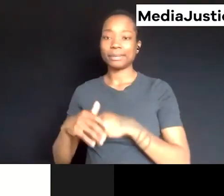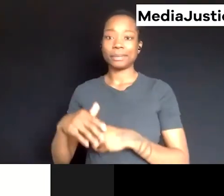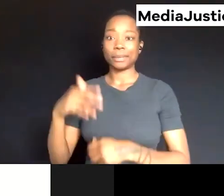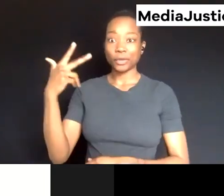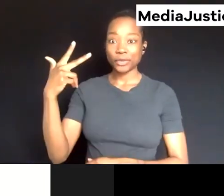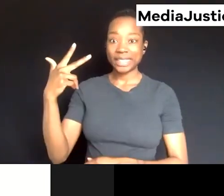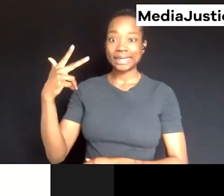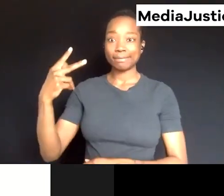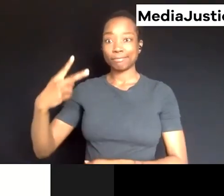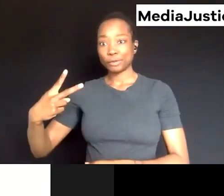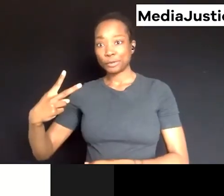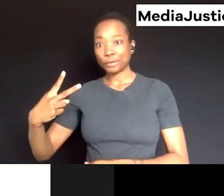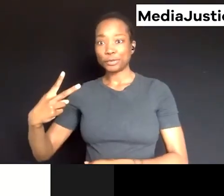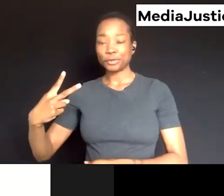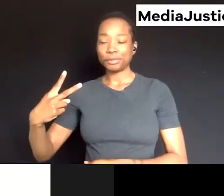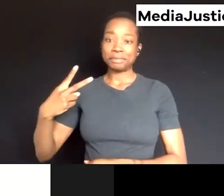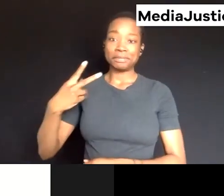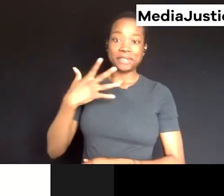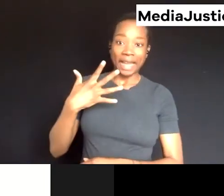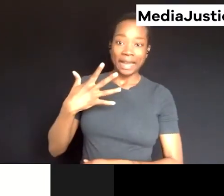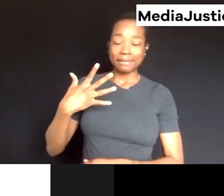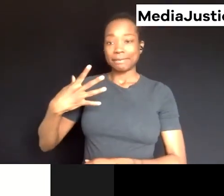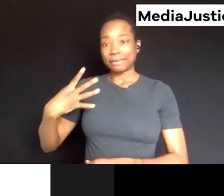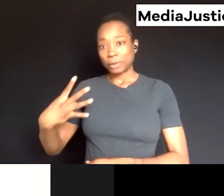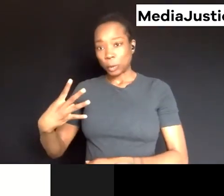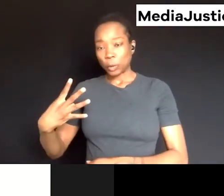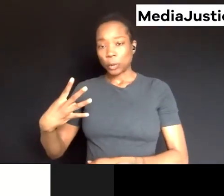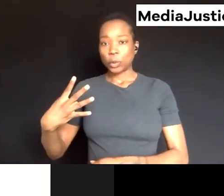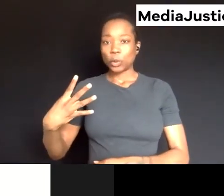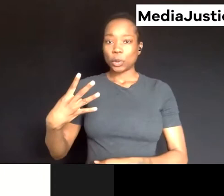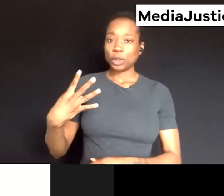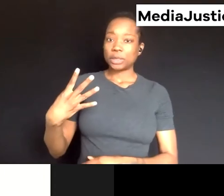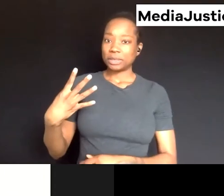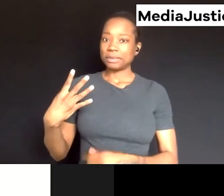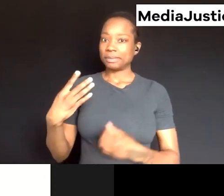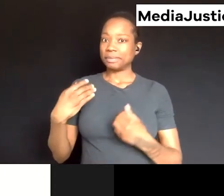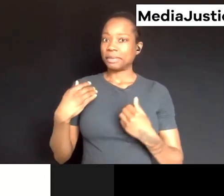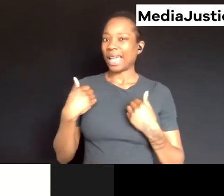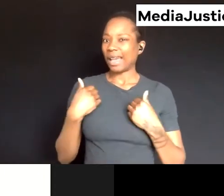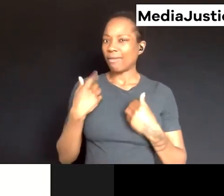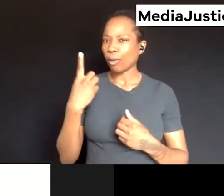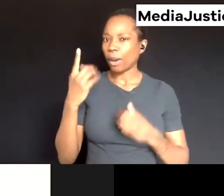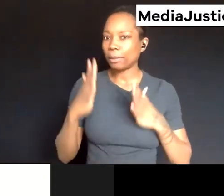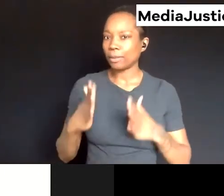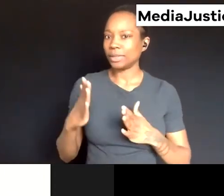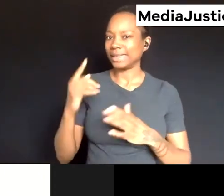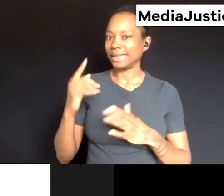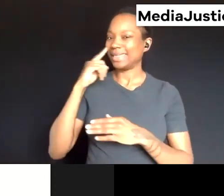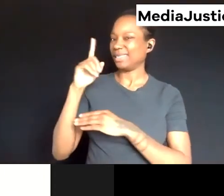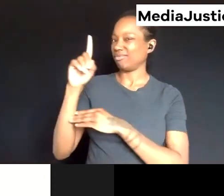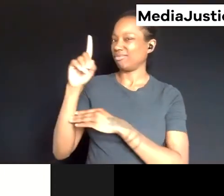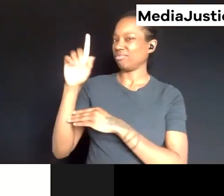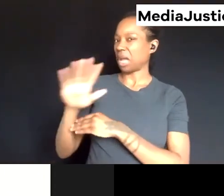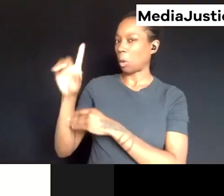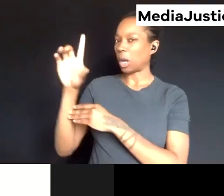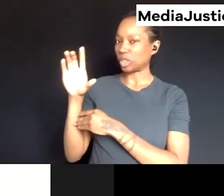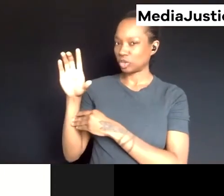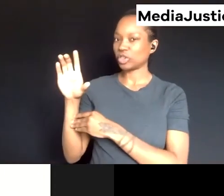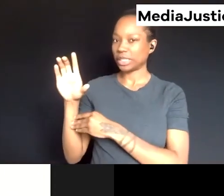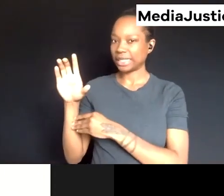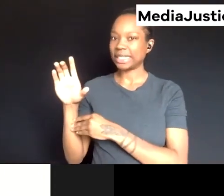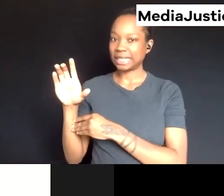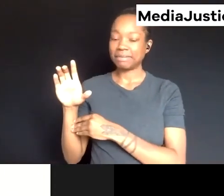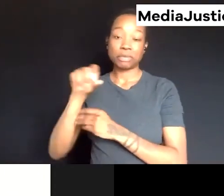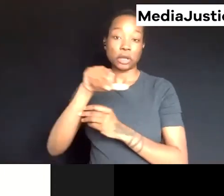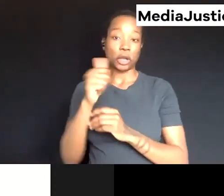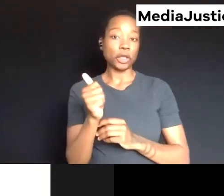seeing 5, 4s. We got one person who thinks it's 100, but just about everybody else thinks it's in